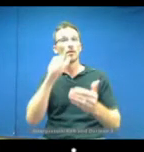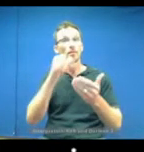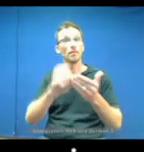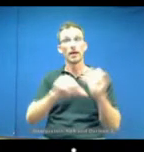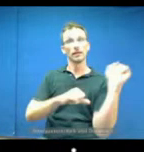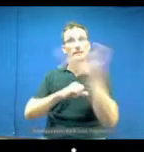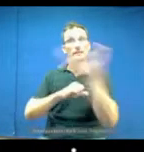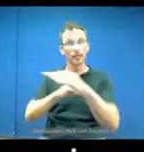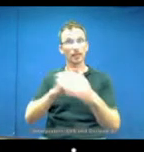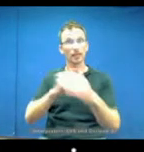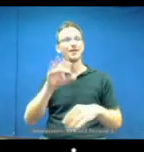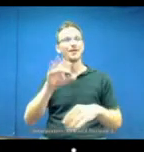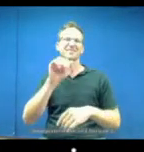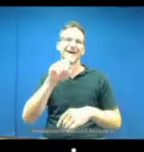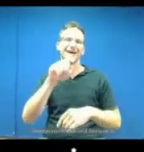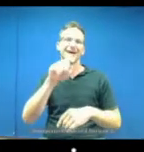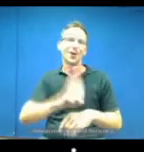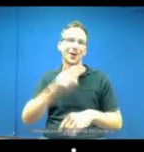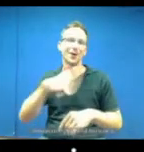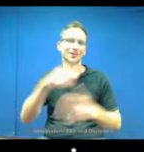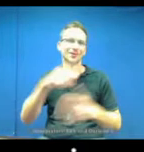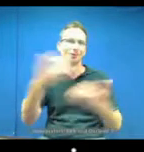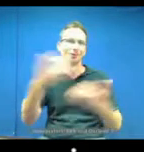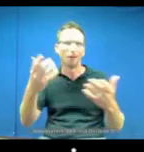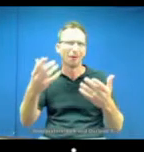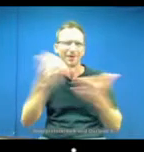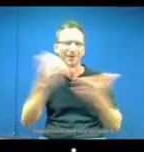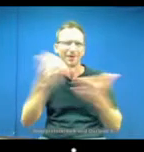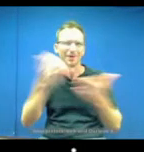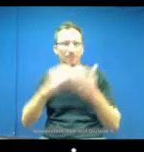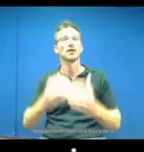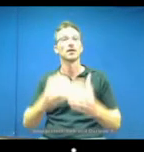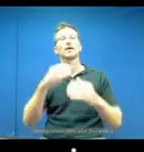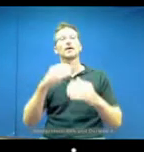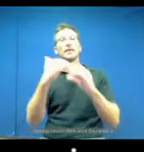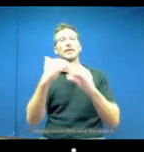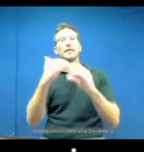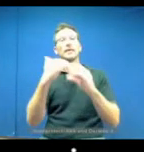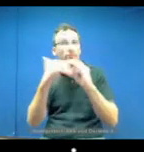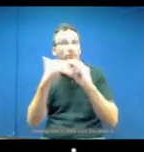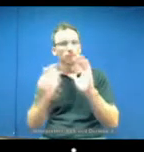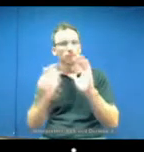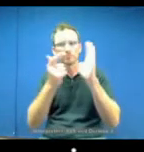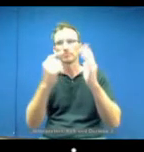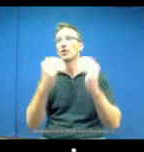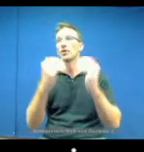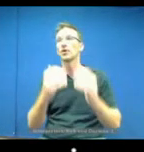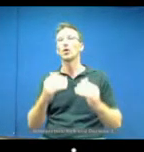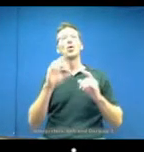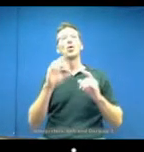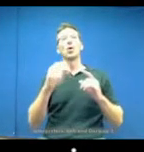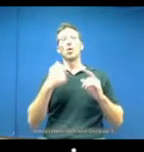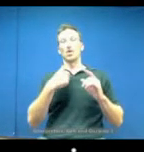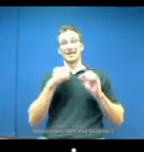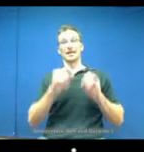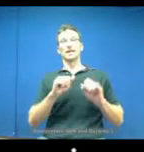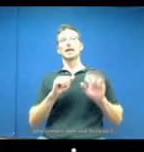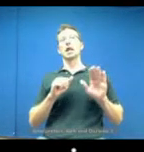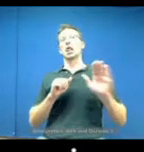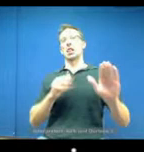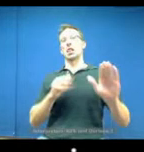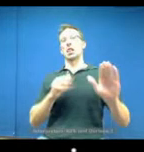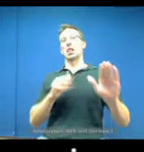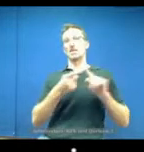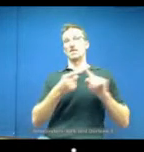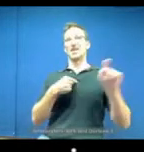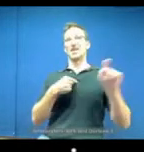Email, or third parties. So you can't have your buddy contact the person as a